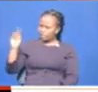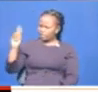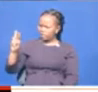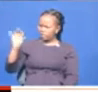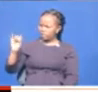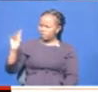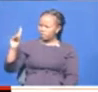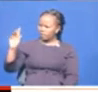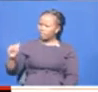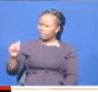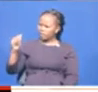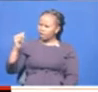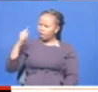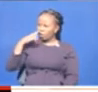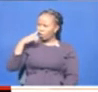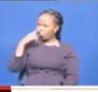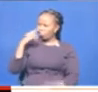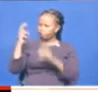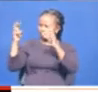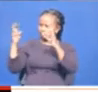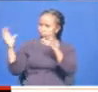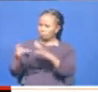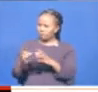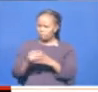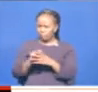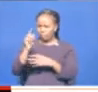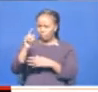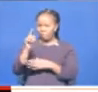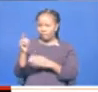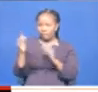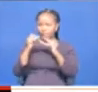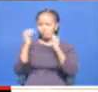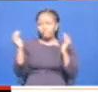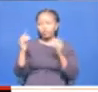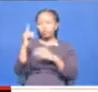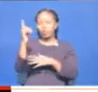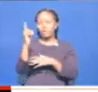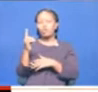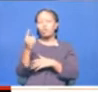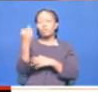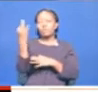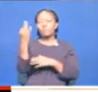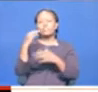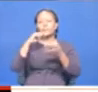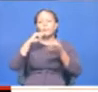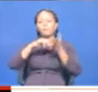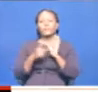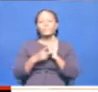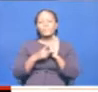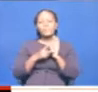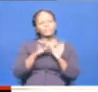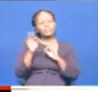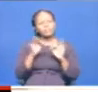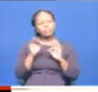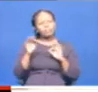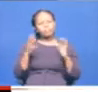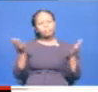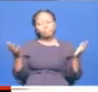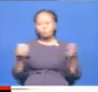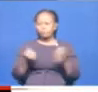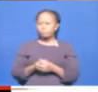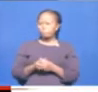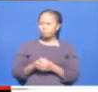This is a phase one of a three-phase project. Okay, tell us a little bit about that. Great. Mivida